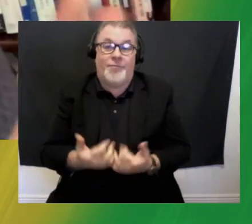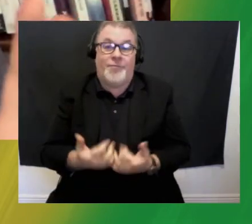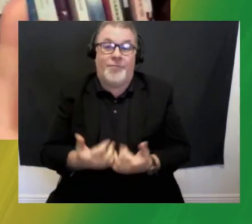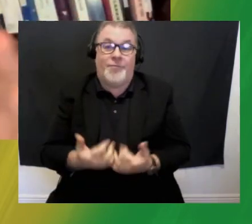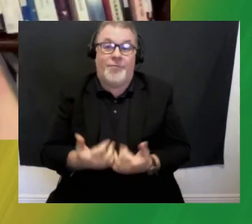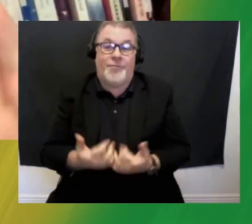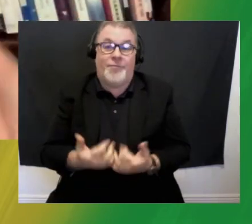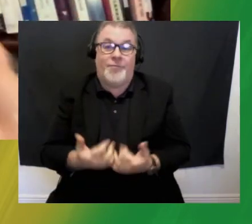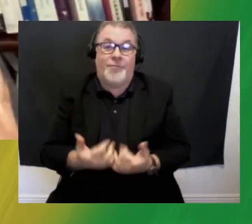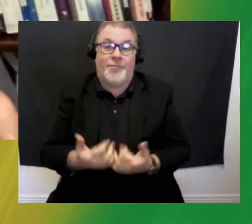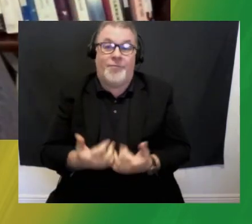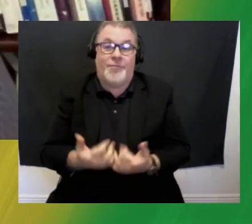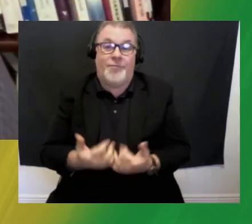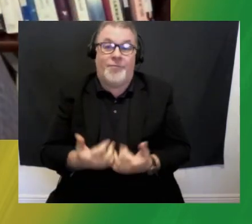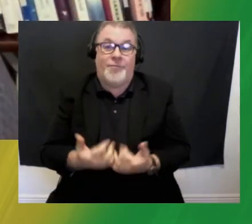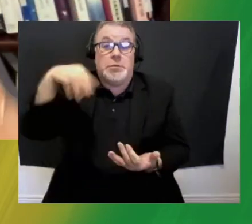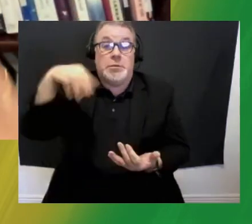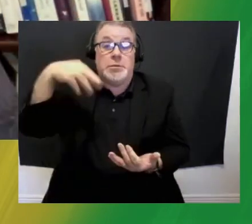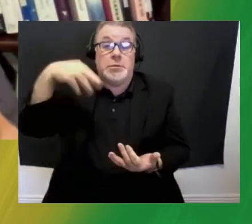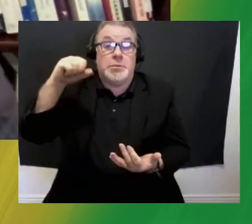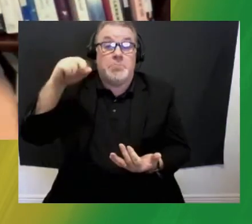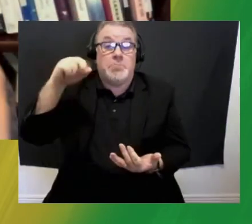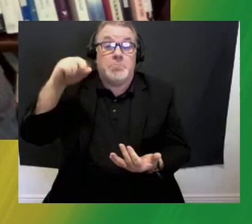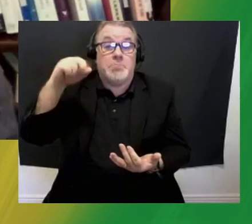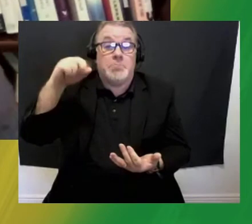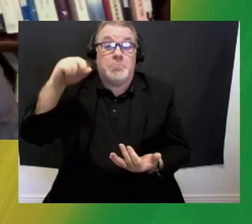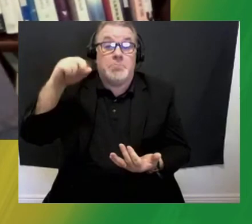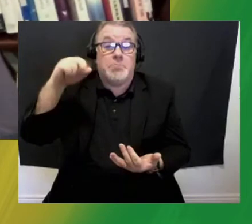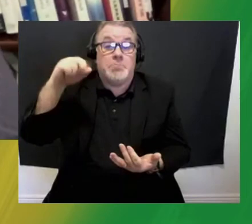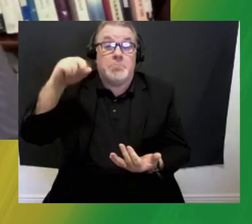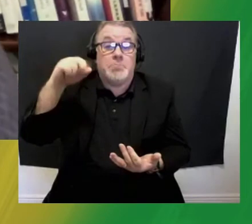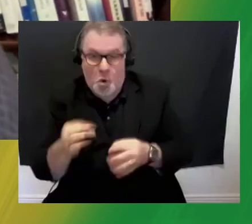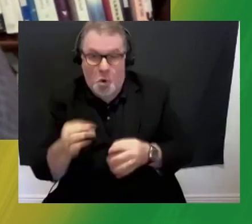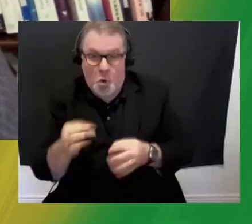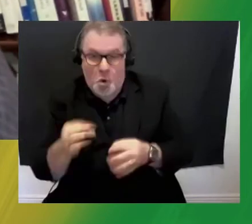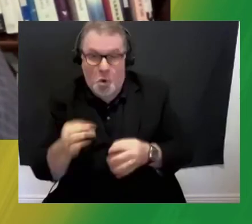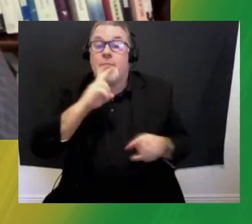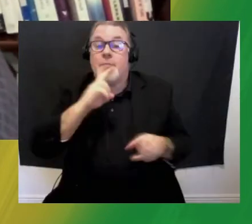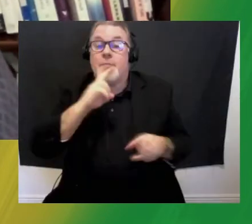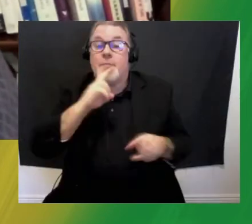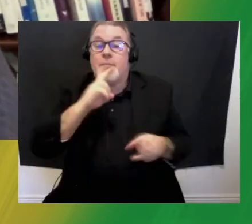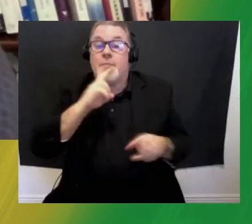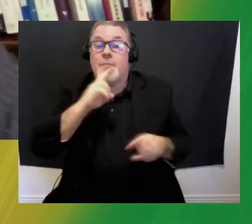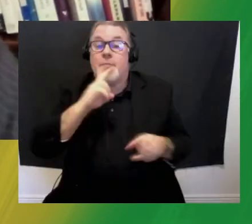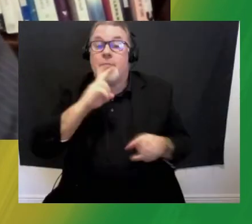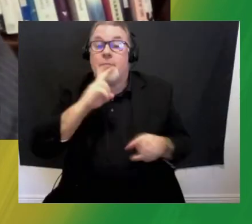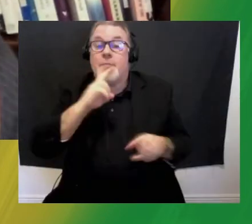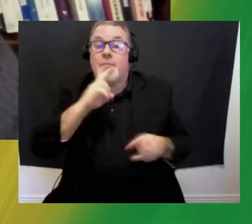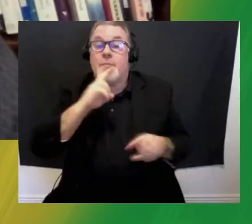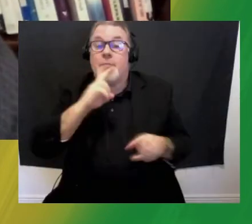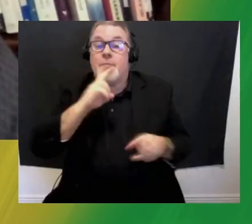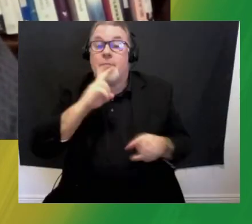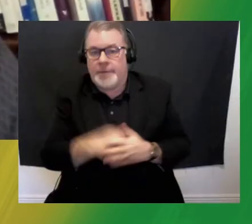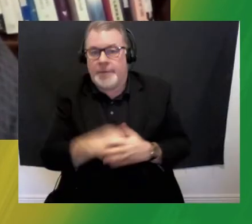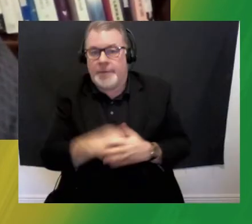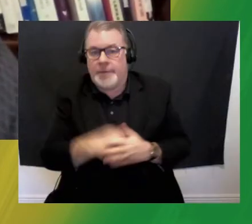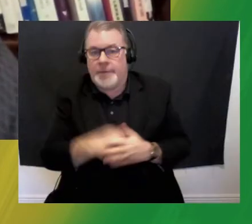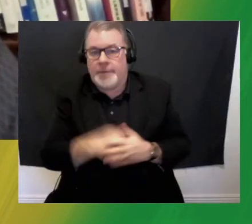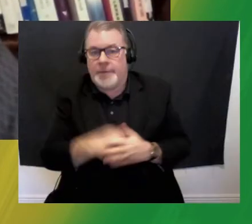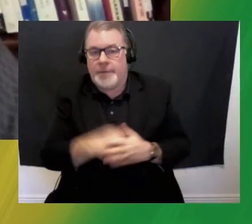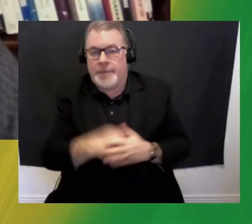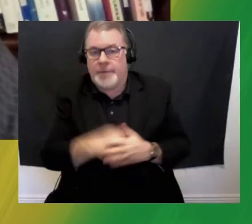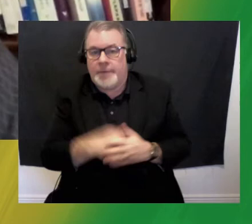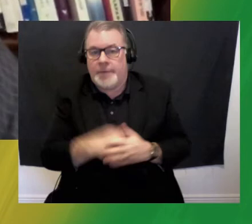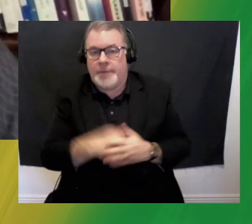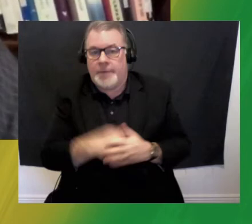see how it plays out in court. But one of the things that David French mentioned in his piece, well, I thought was very important. He said that, and I'll quote him directly. He says, one